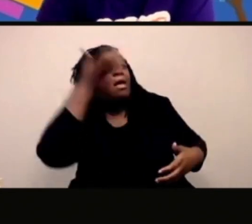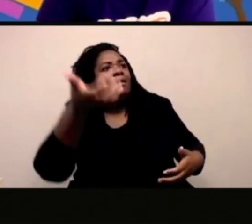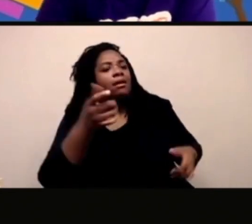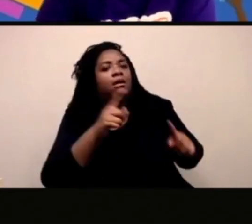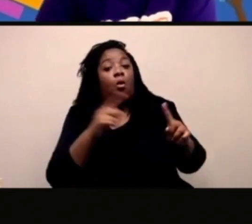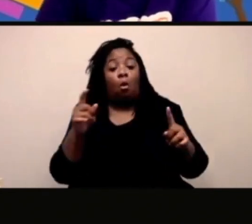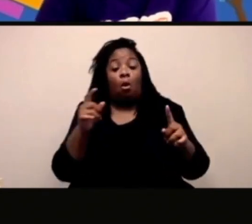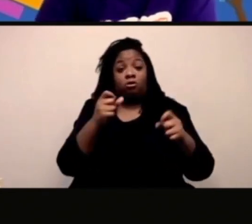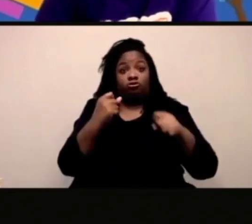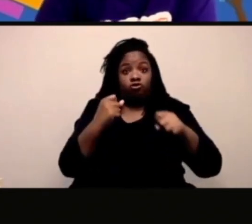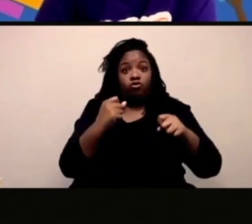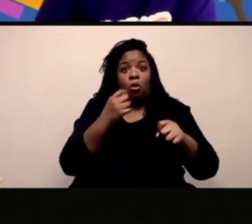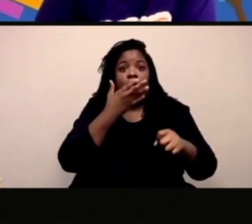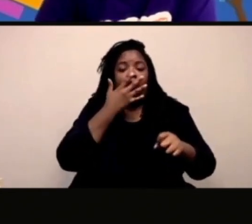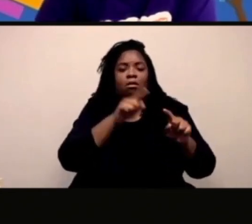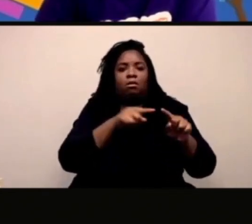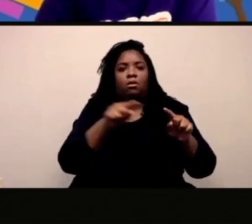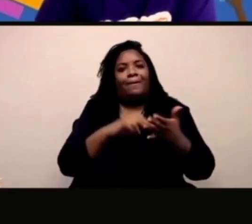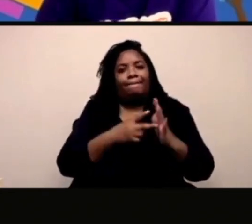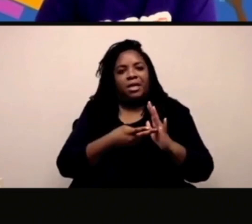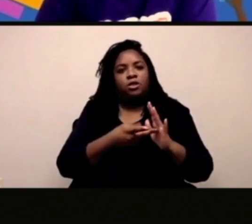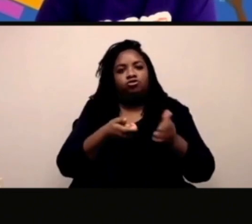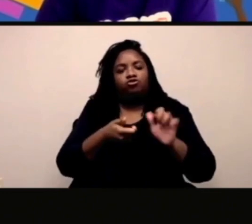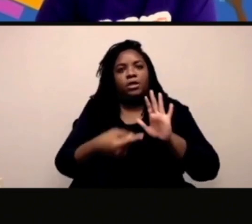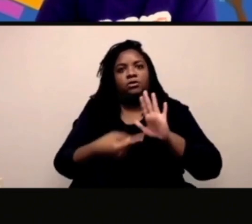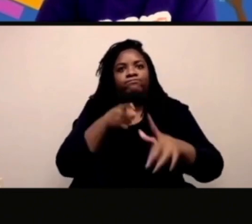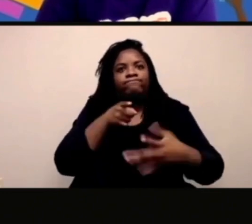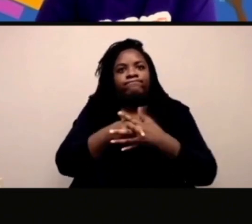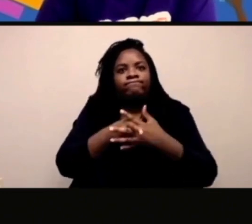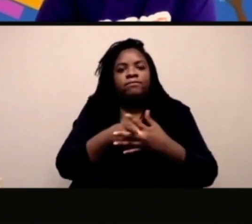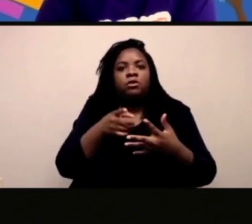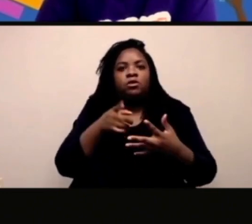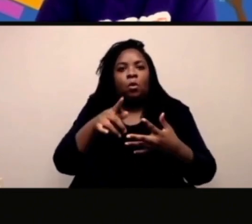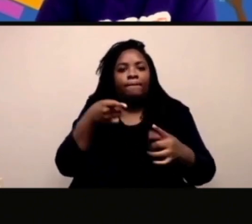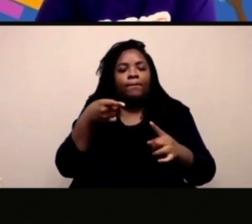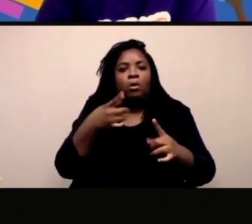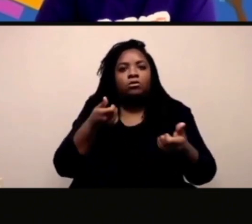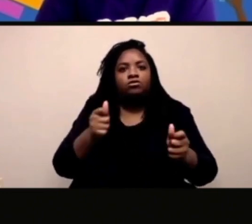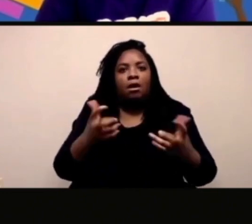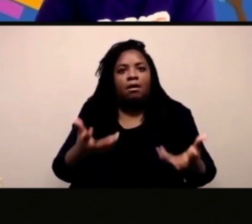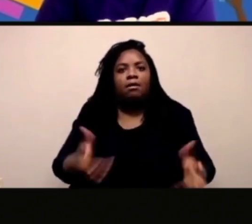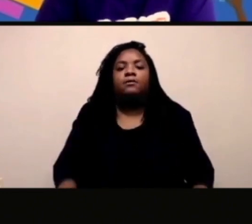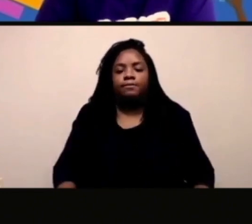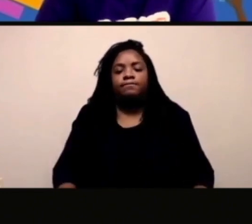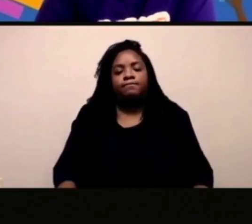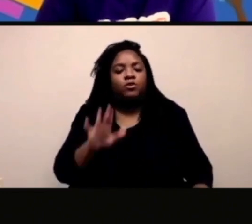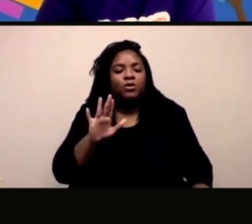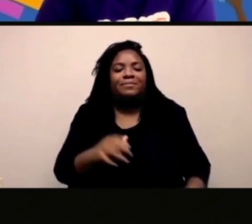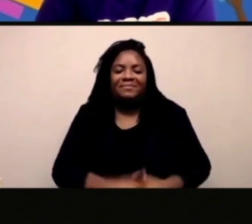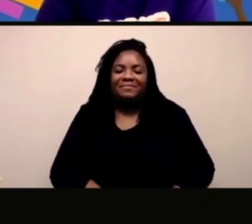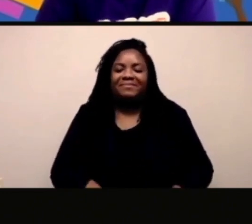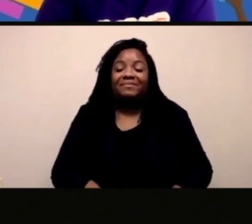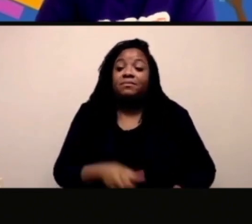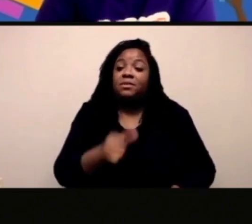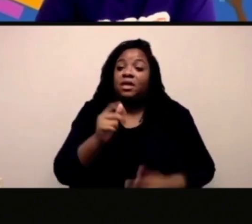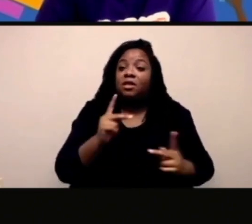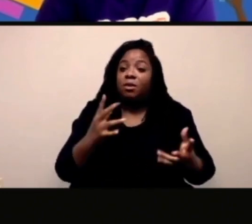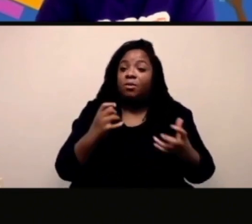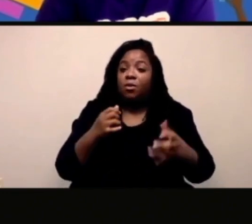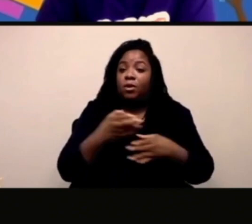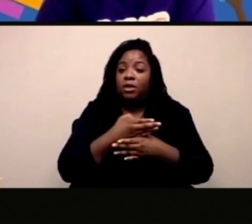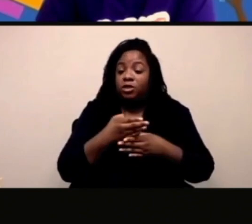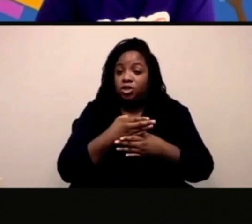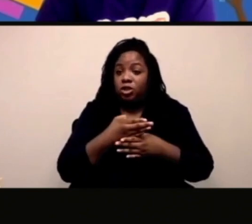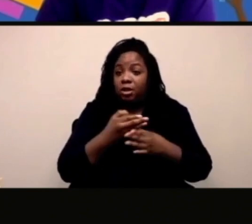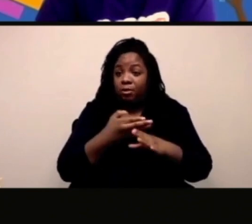you're trying to get your point across, that type of thing. So, great. Anyone else like to share before